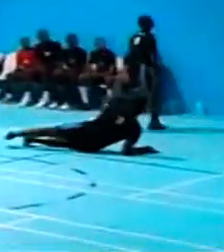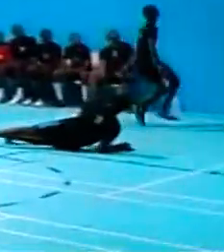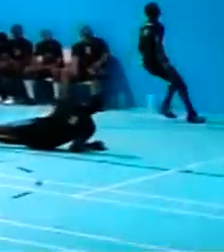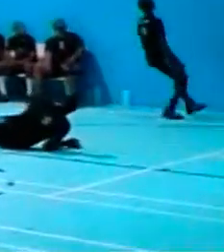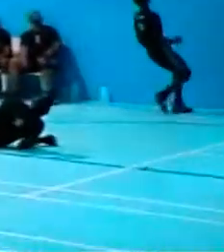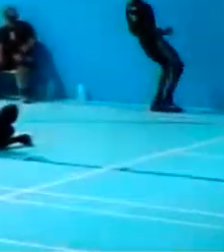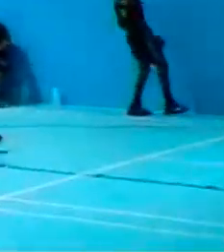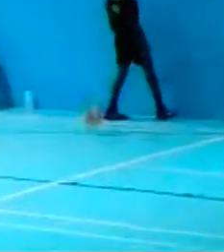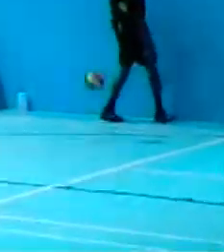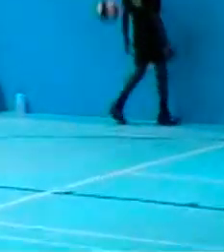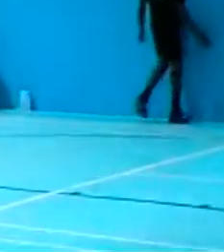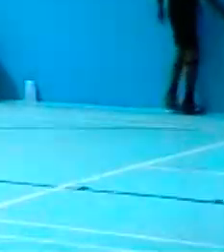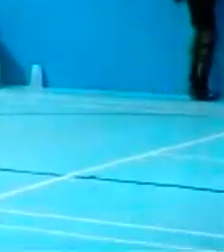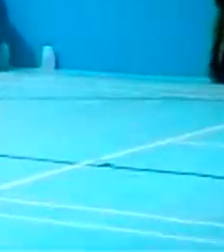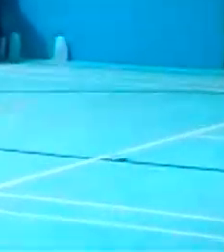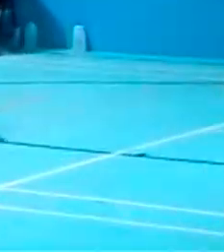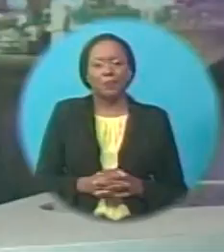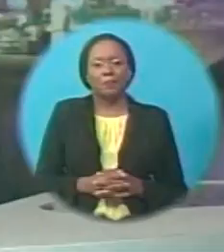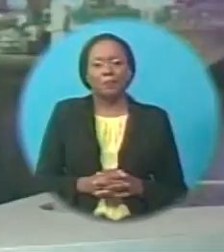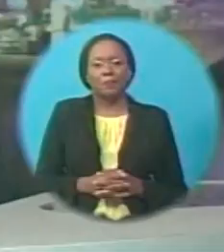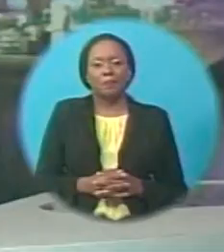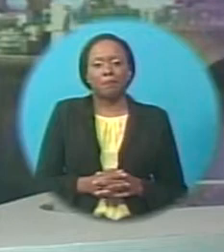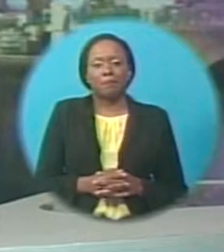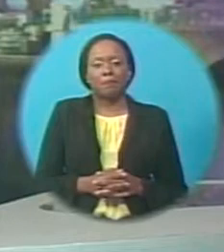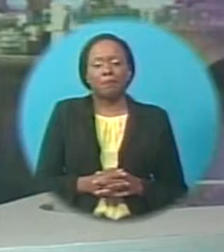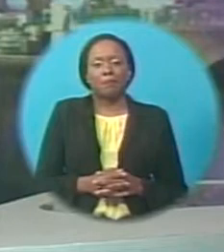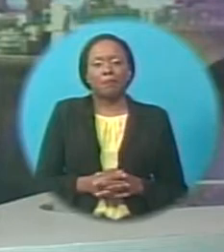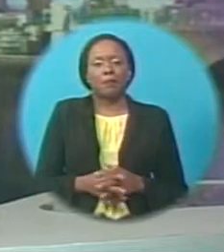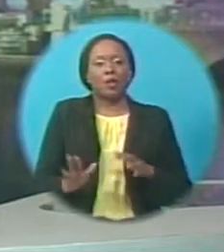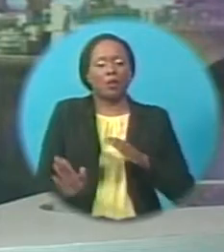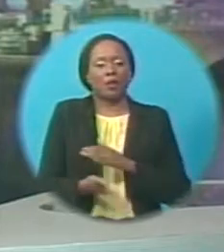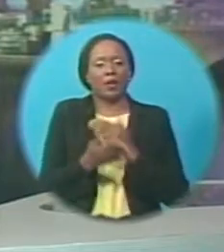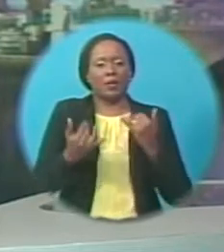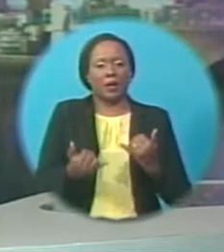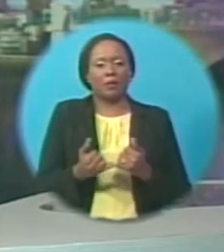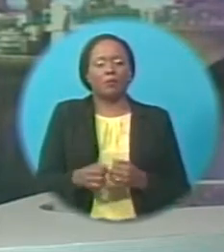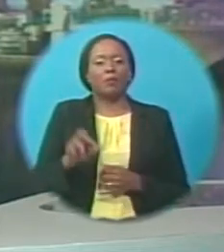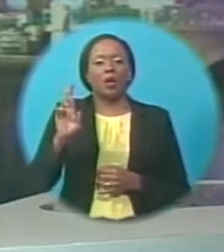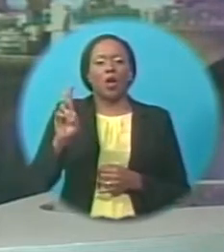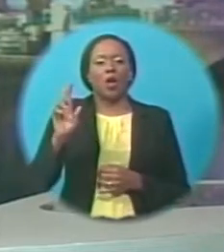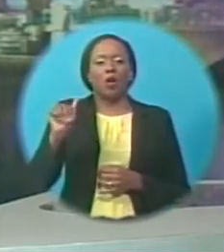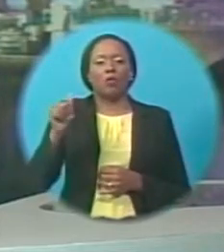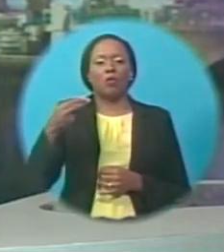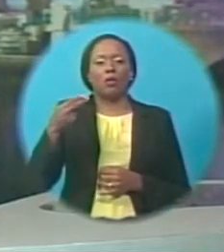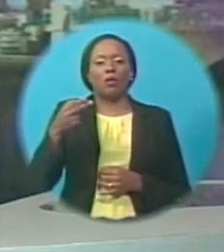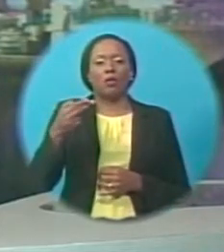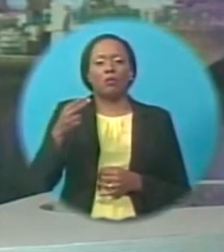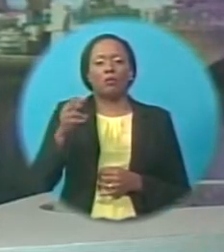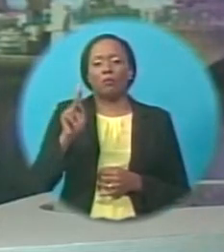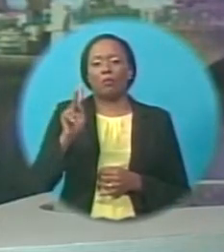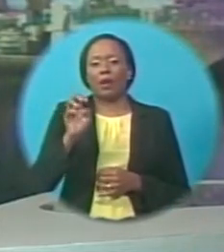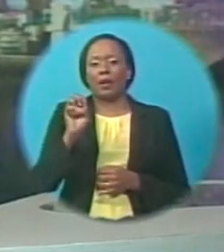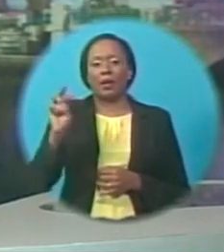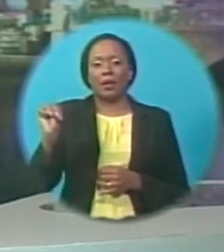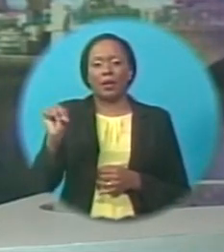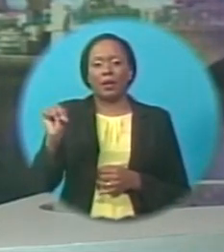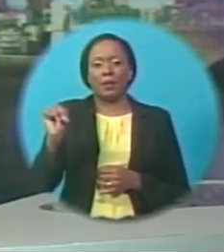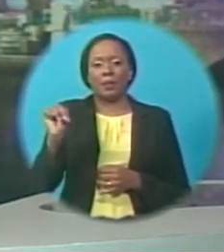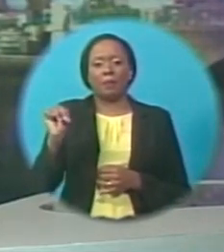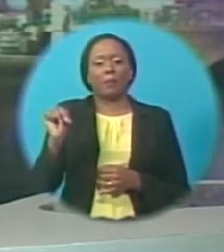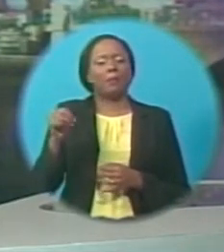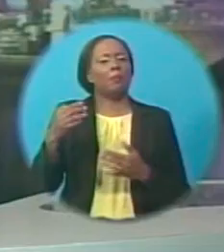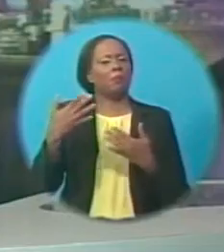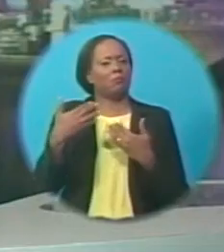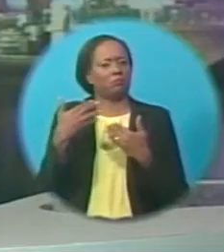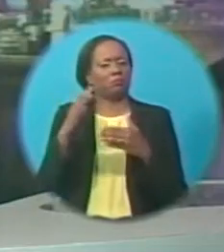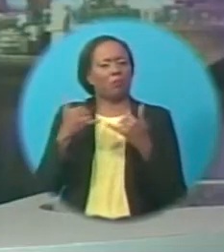Damien Best, CBC Sports. In cricket, off-spinner Rakeem Cornwall made key strikes to limit Sri Lanka A